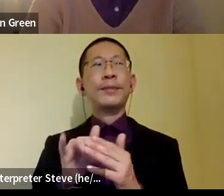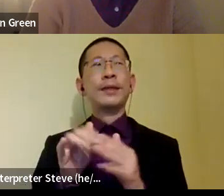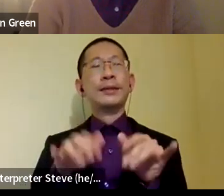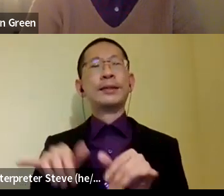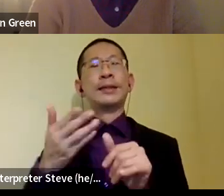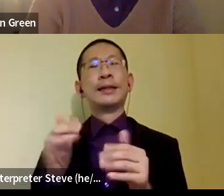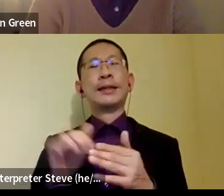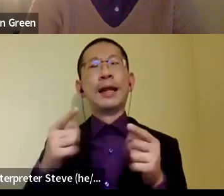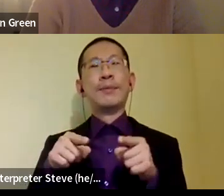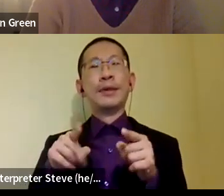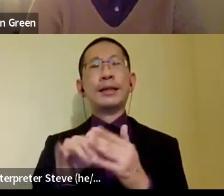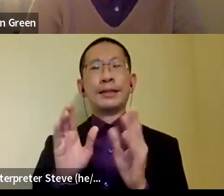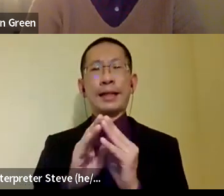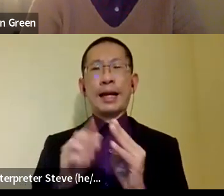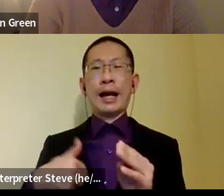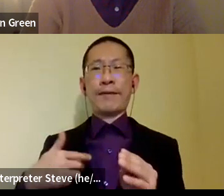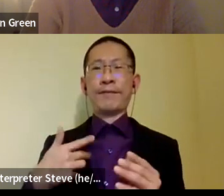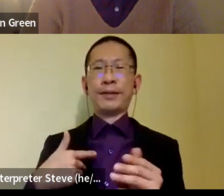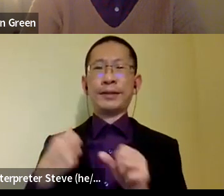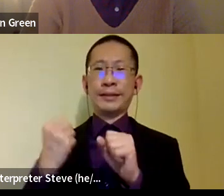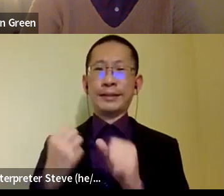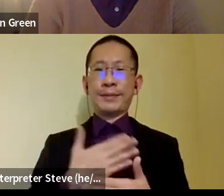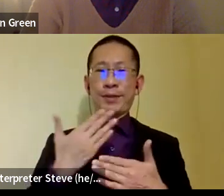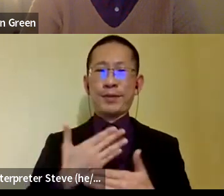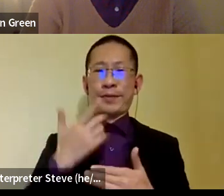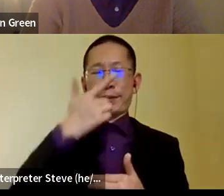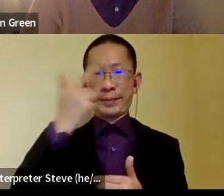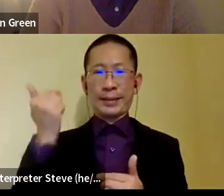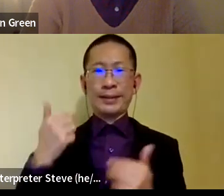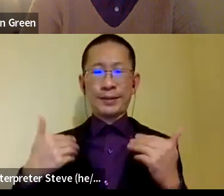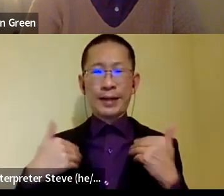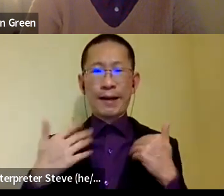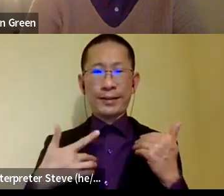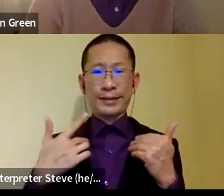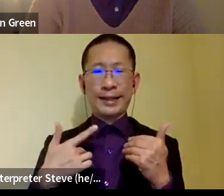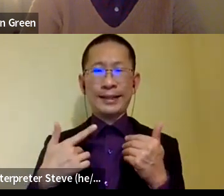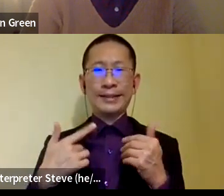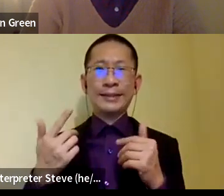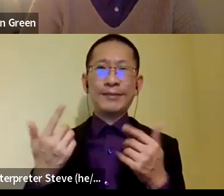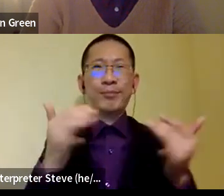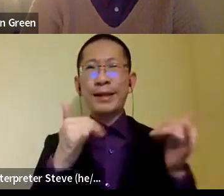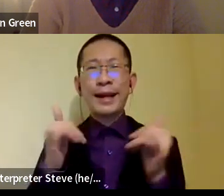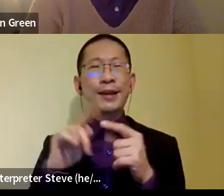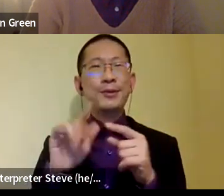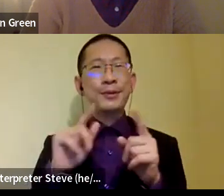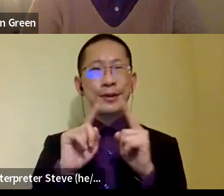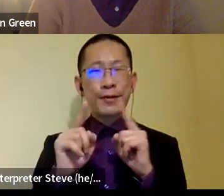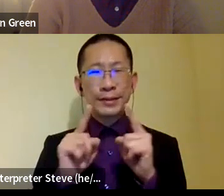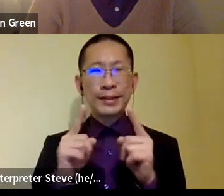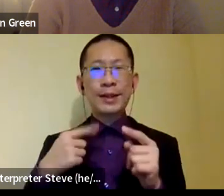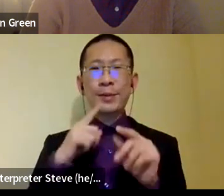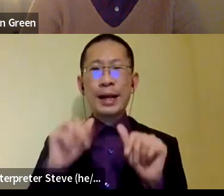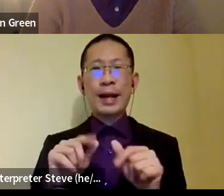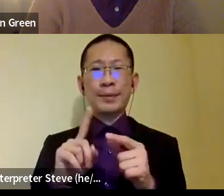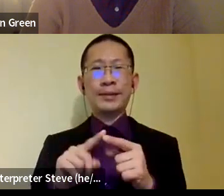that happens at these meetings that I find deeply, deeply joyful because there's a sense of play to the conversation that we're able